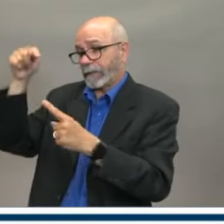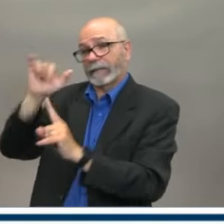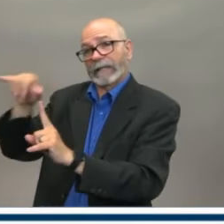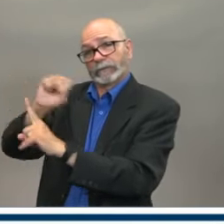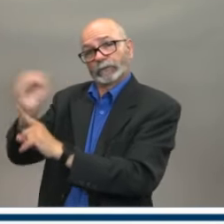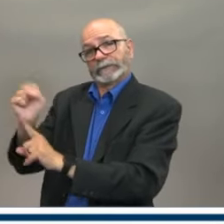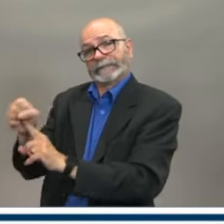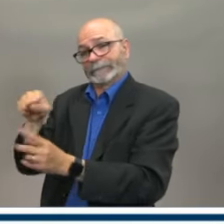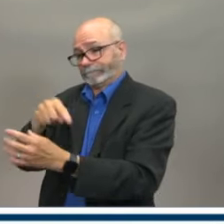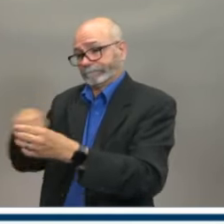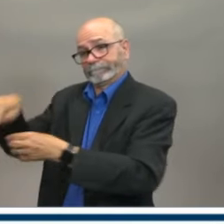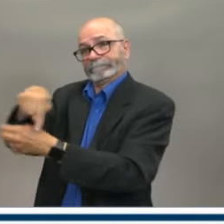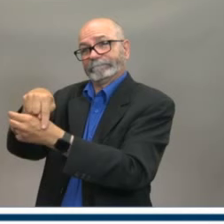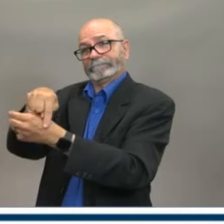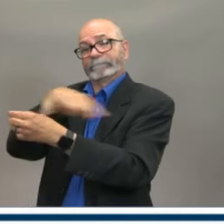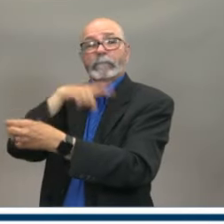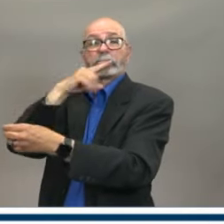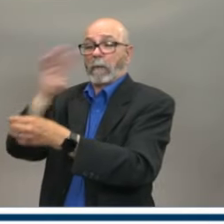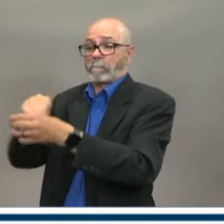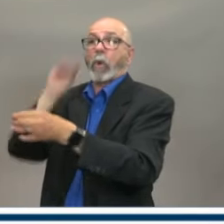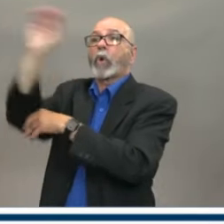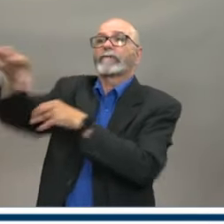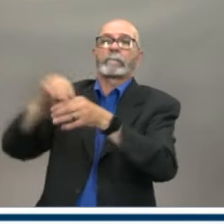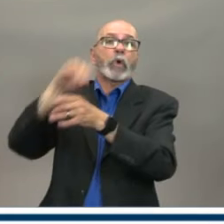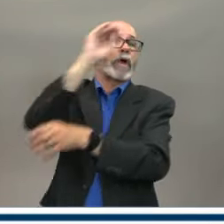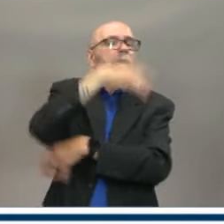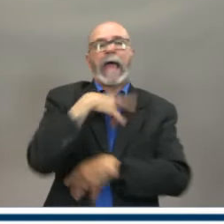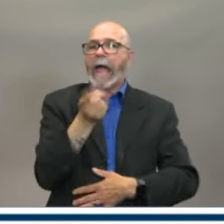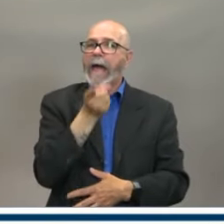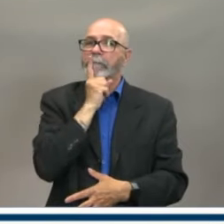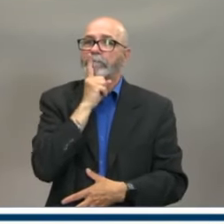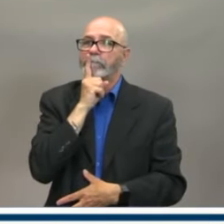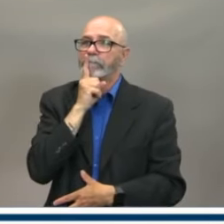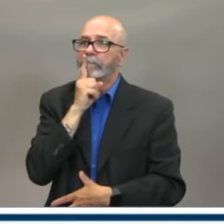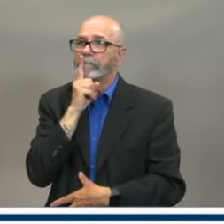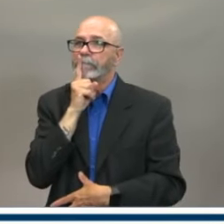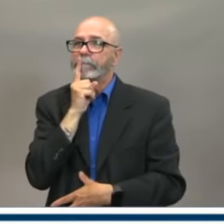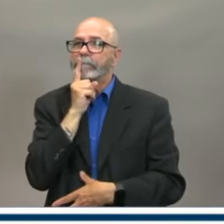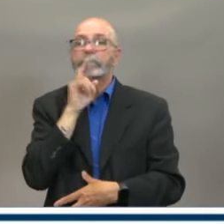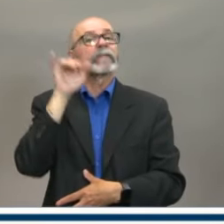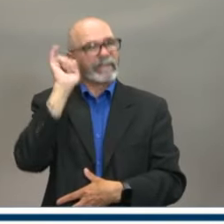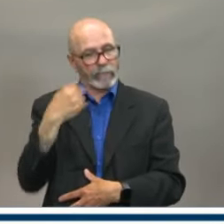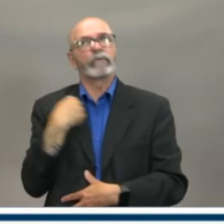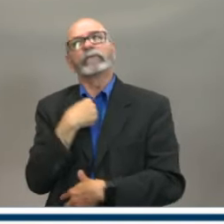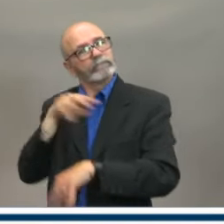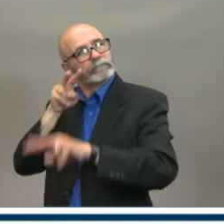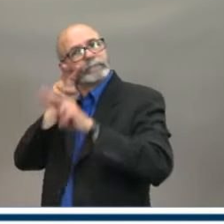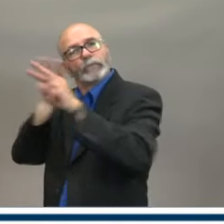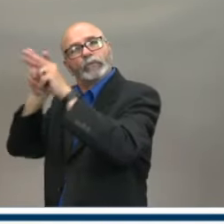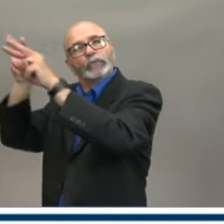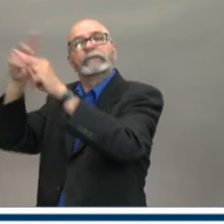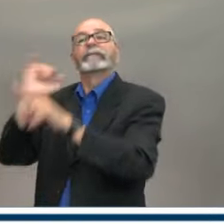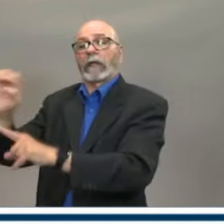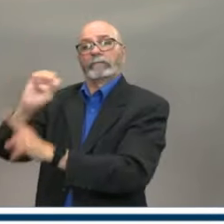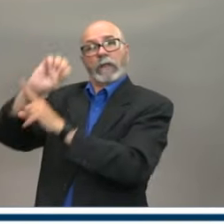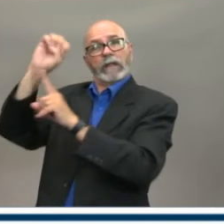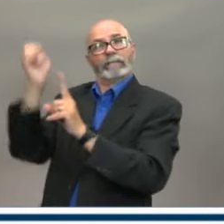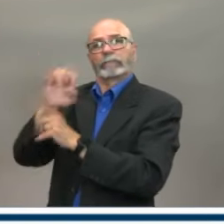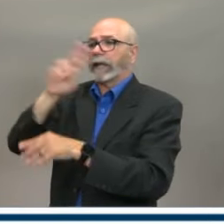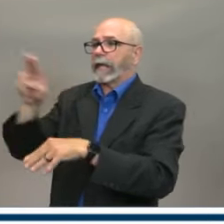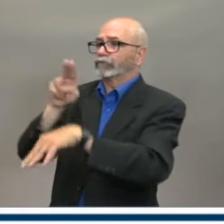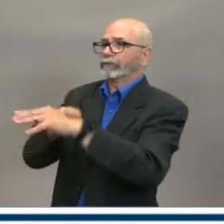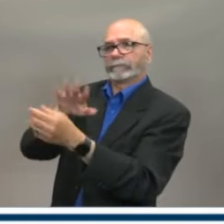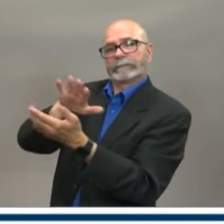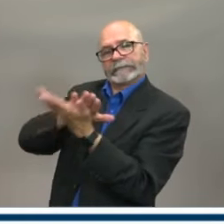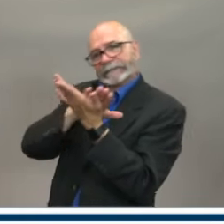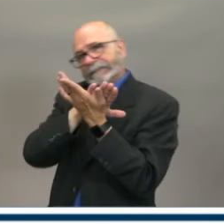to the day that environment is put back to the way it was, and the company can make a decision